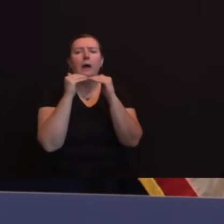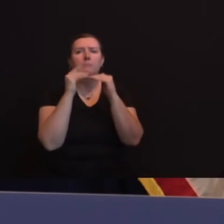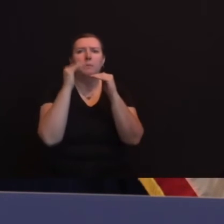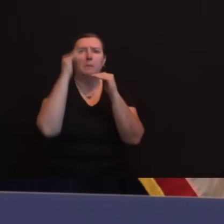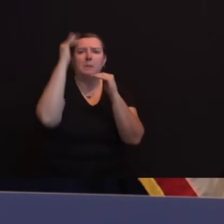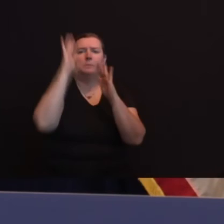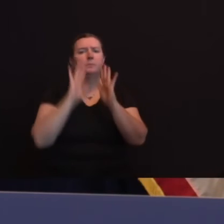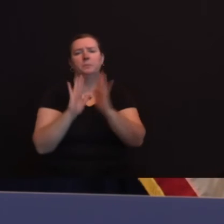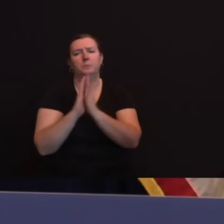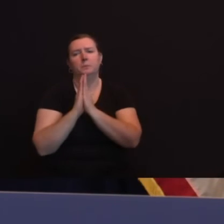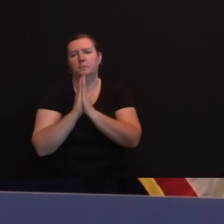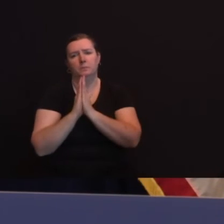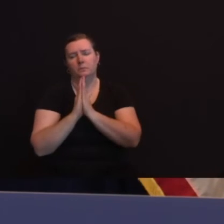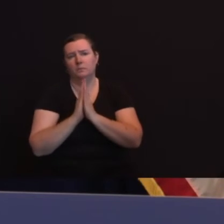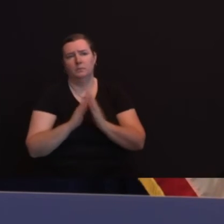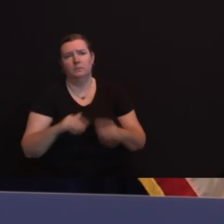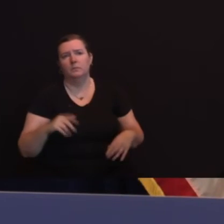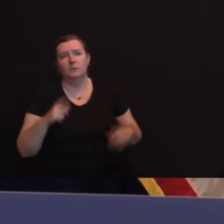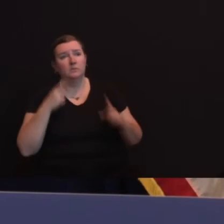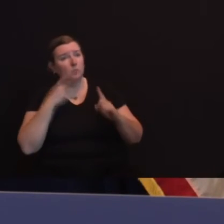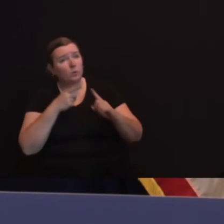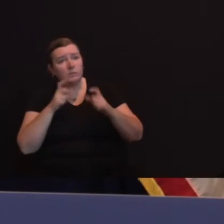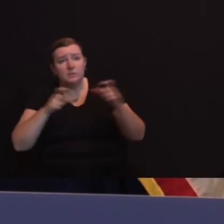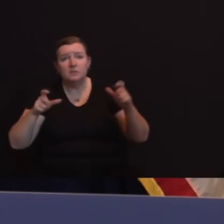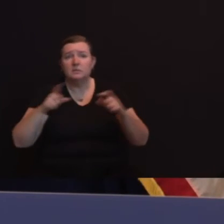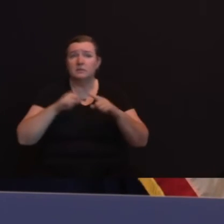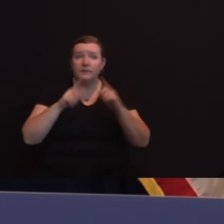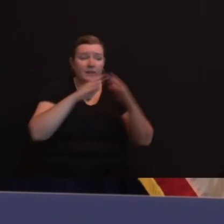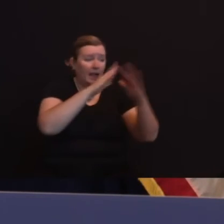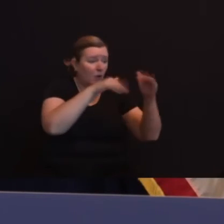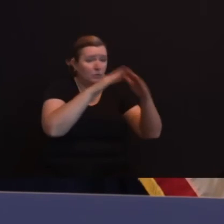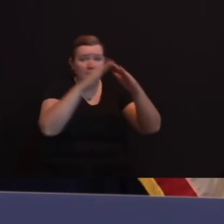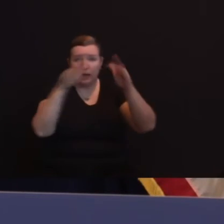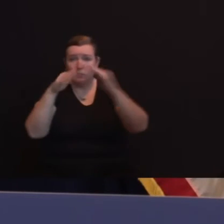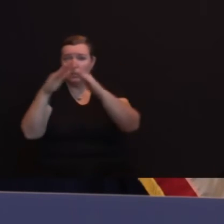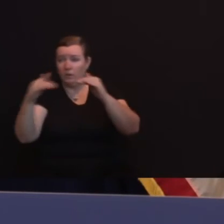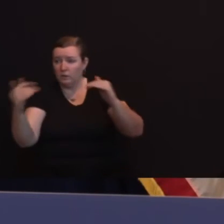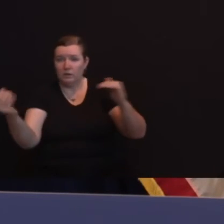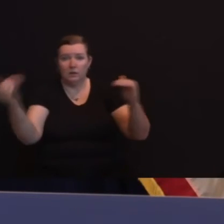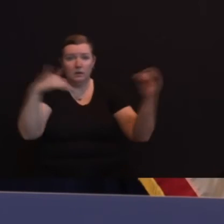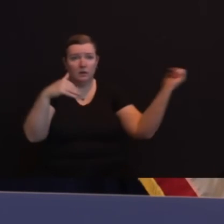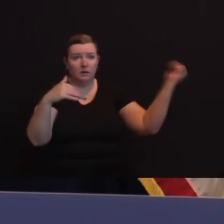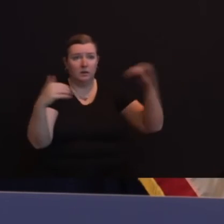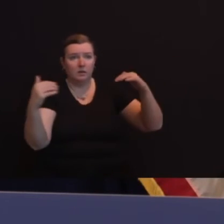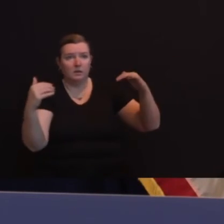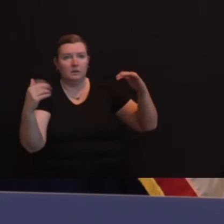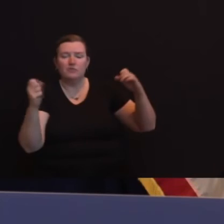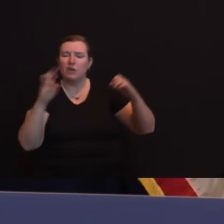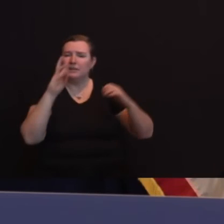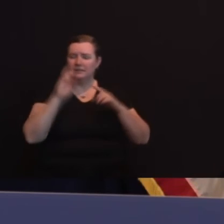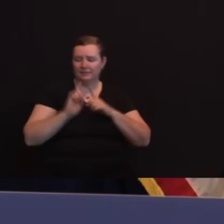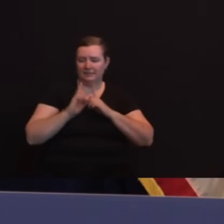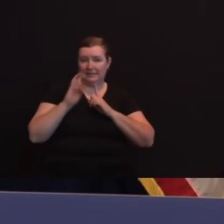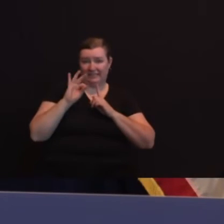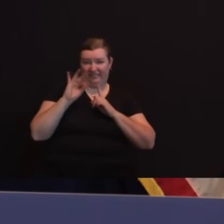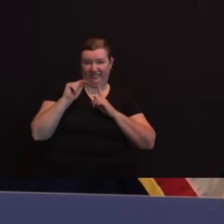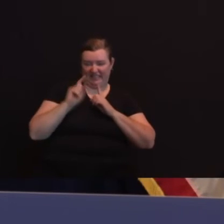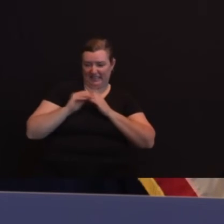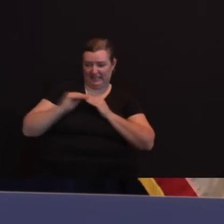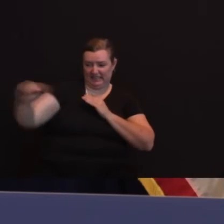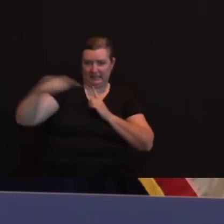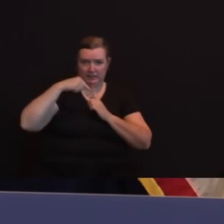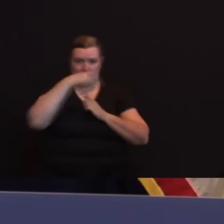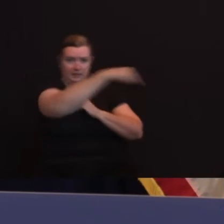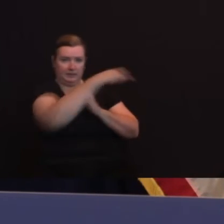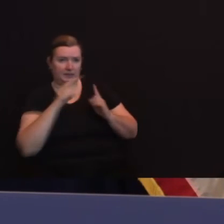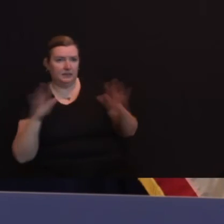remain at least 6 feet apart. Plan ahead and ask guests to avoid contact with